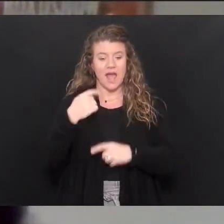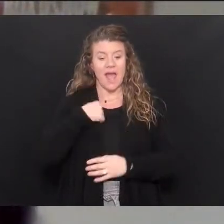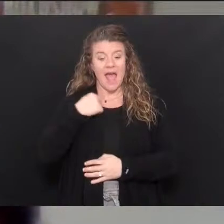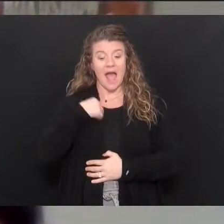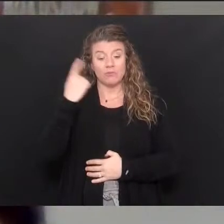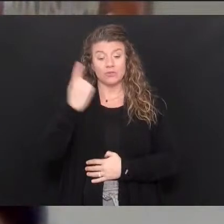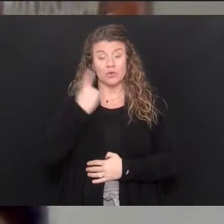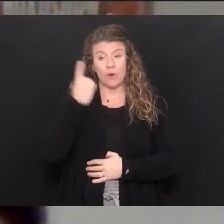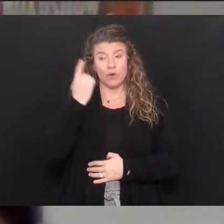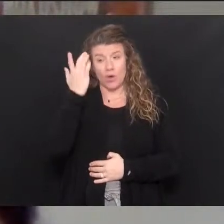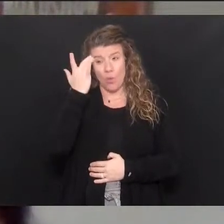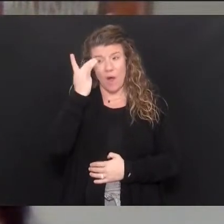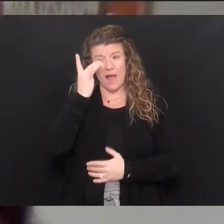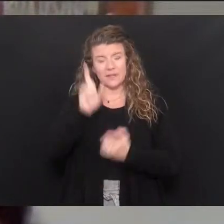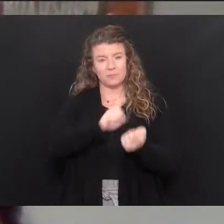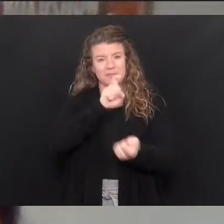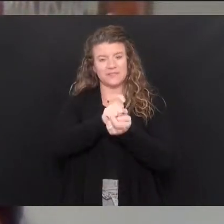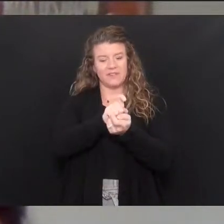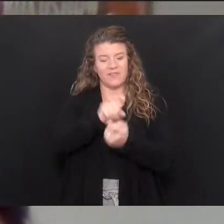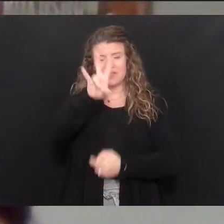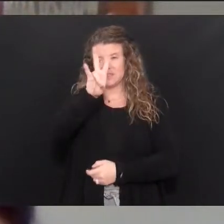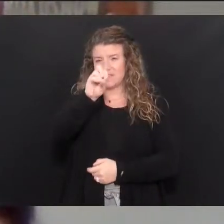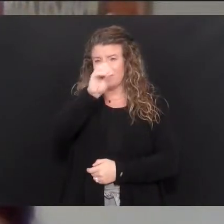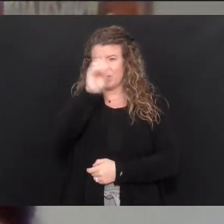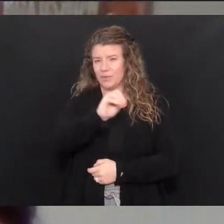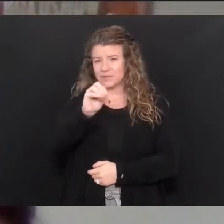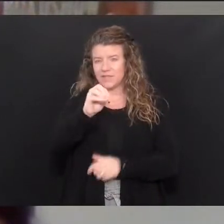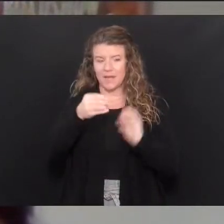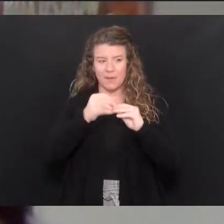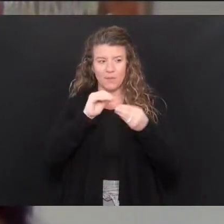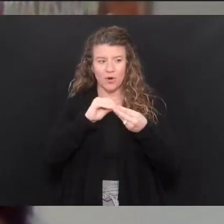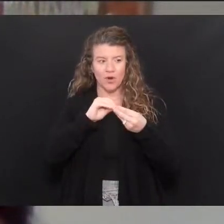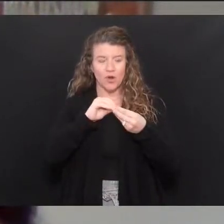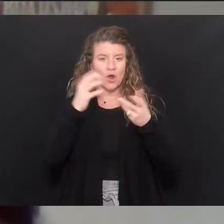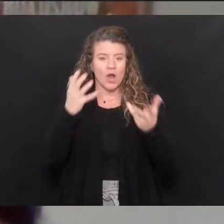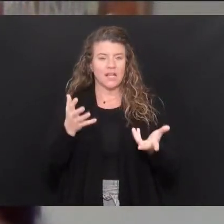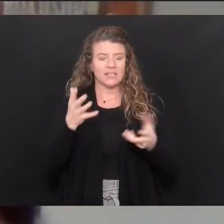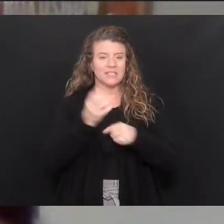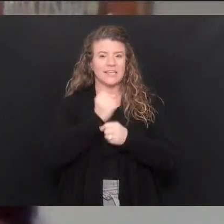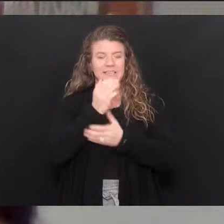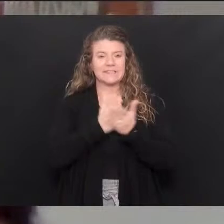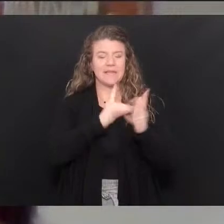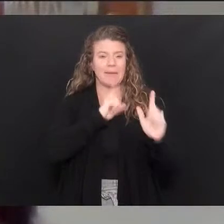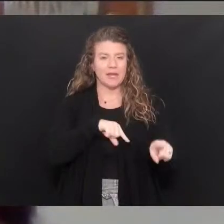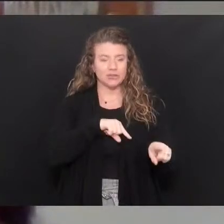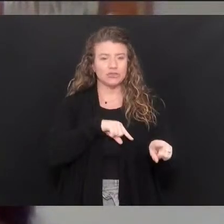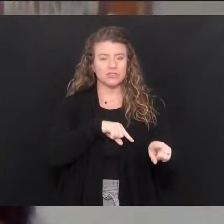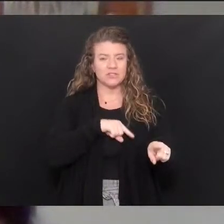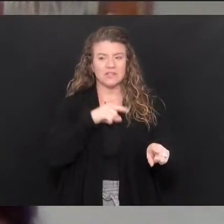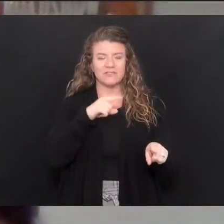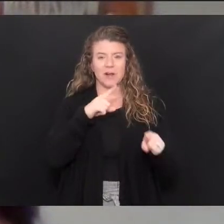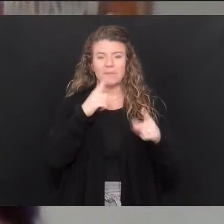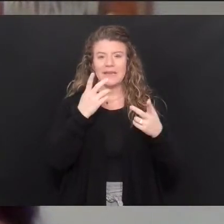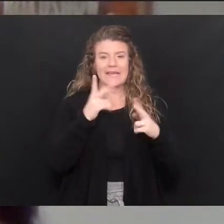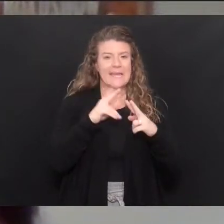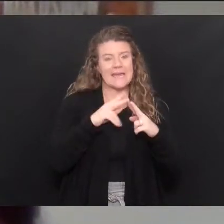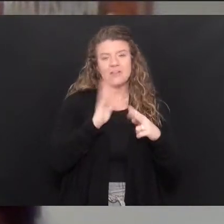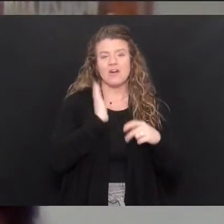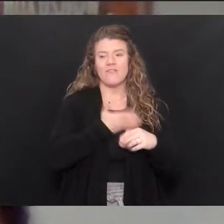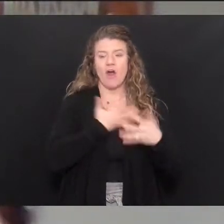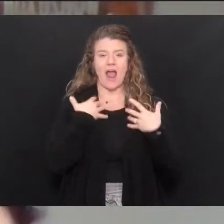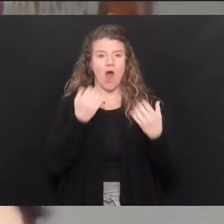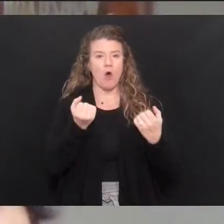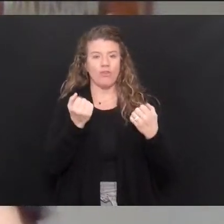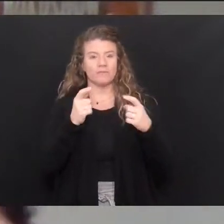this specific 70% number. If I could get some answers from either of our health